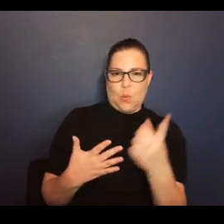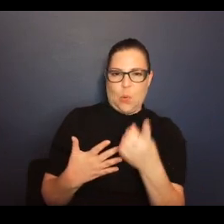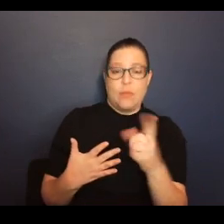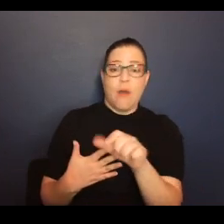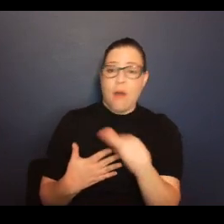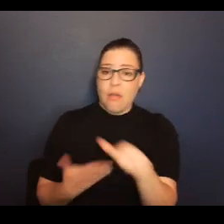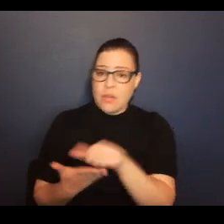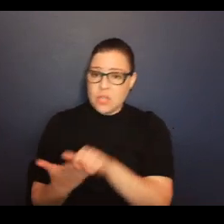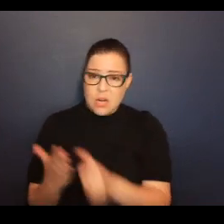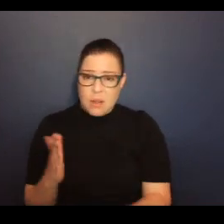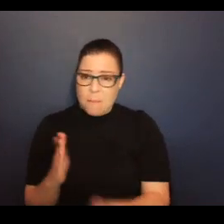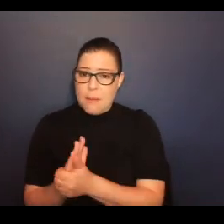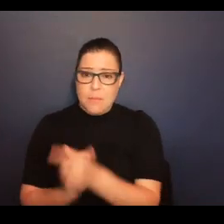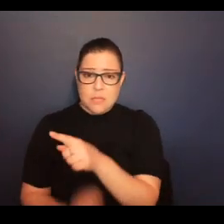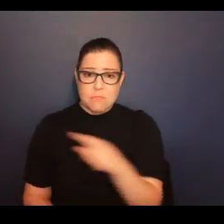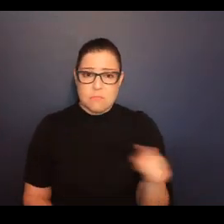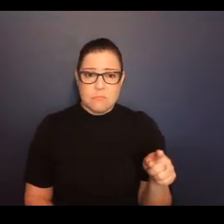my colleagues?